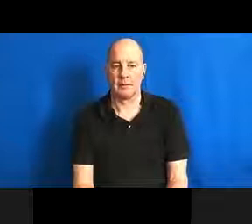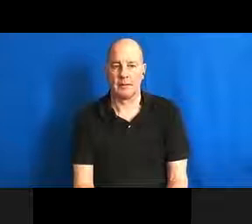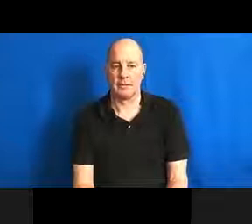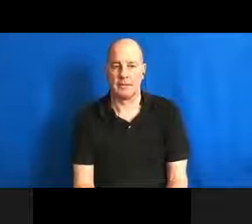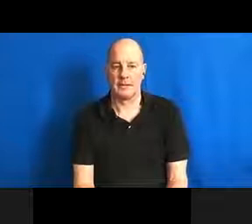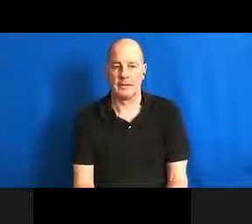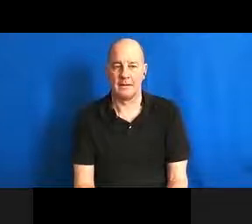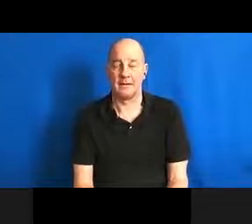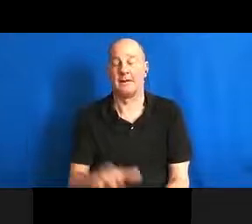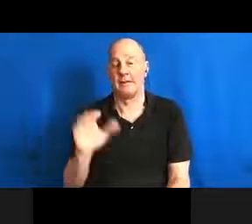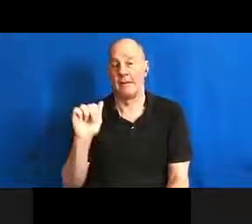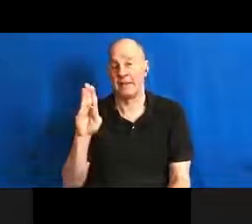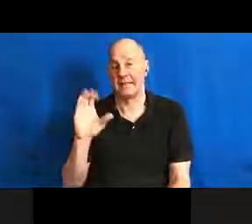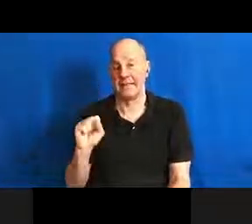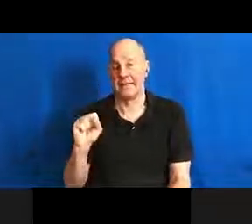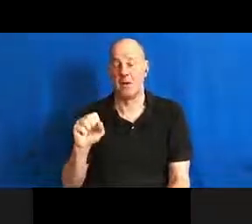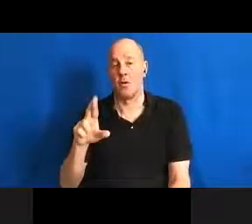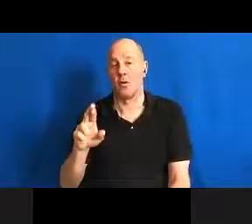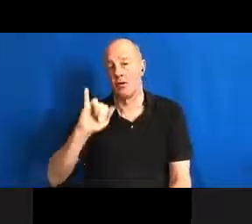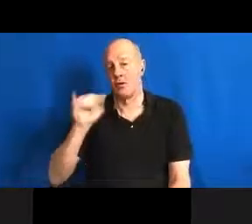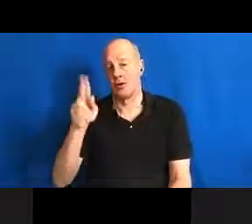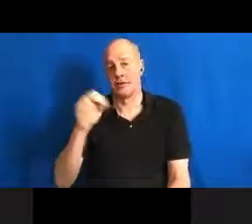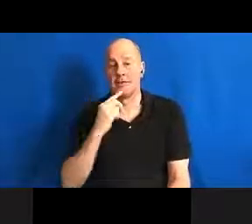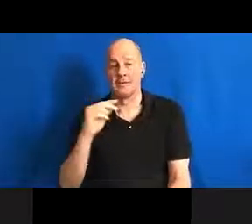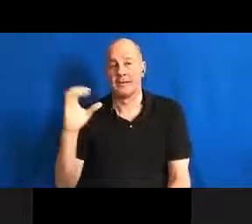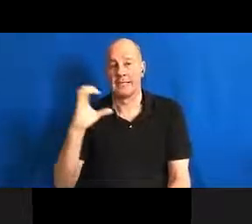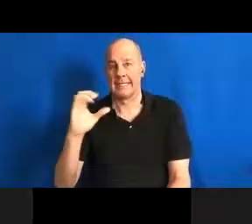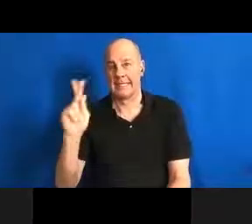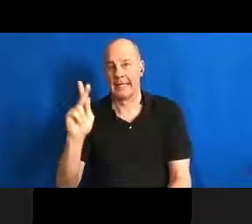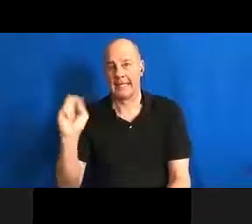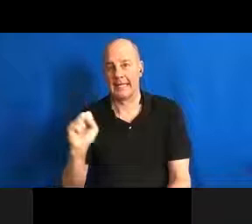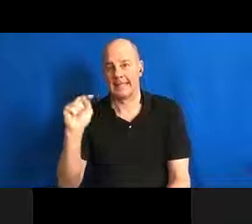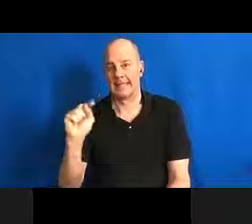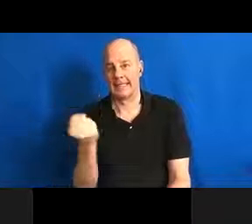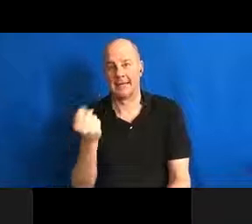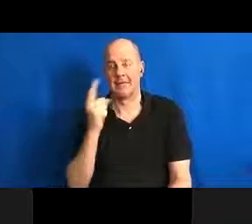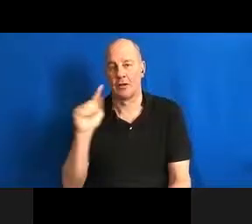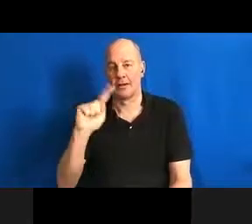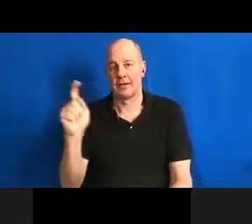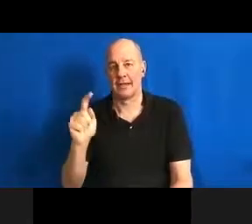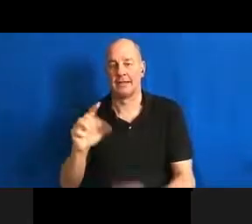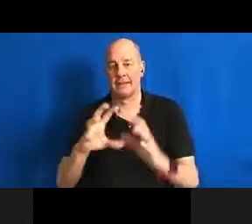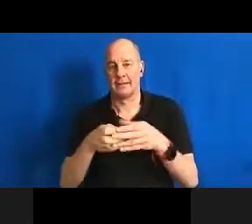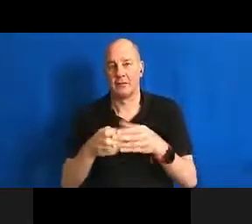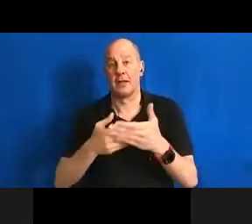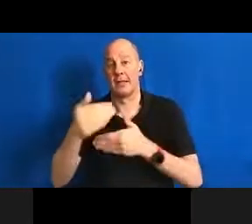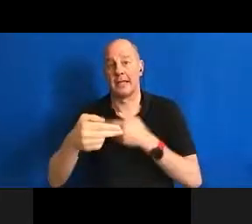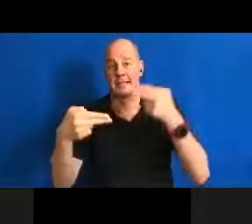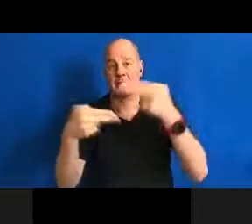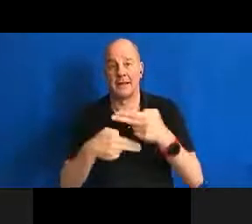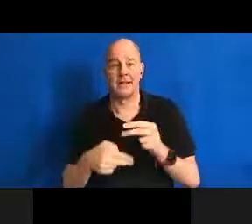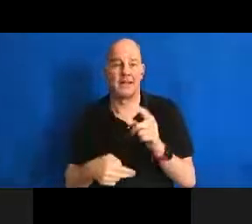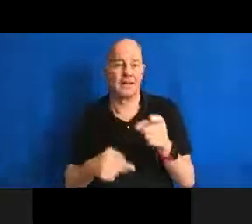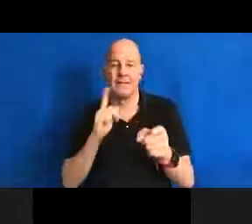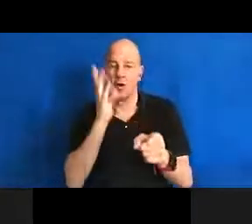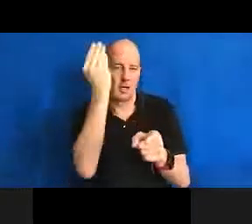The ABCs, or as Janelle says, the CKSTs of tax categories. The next slide, this is just for like